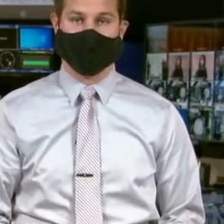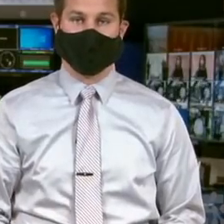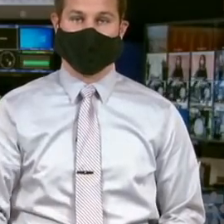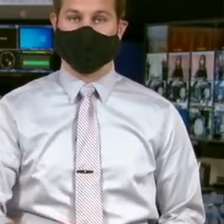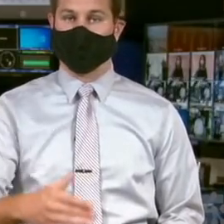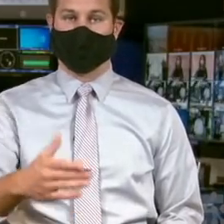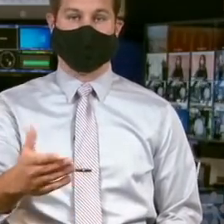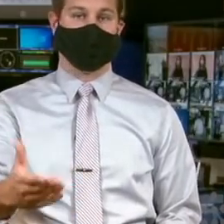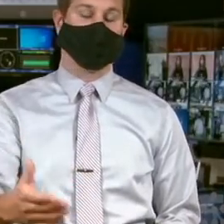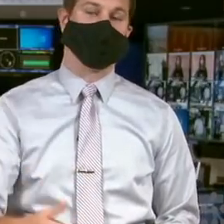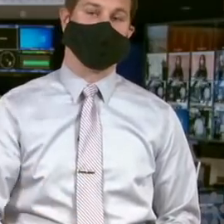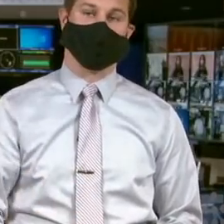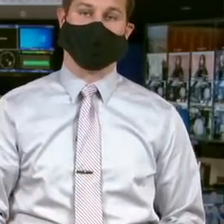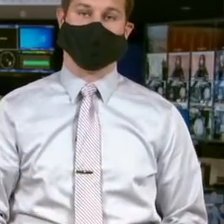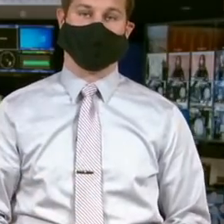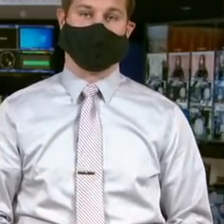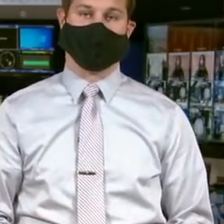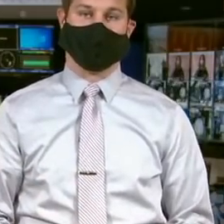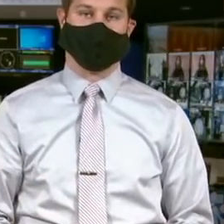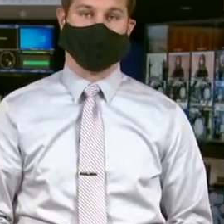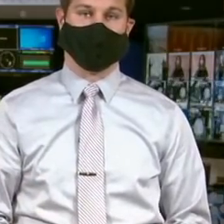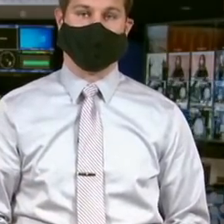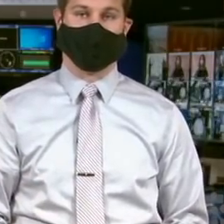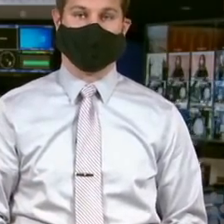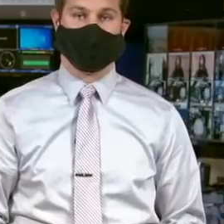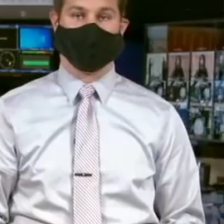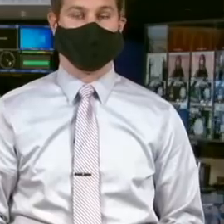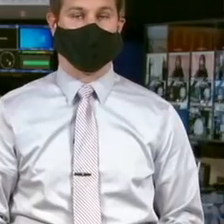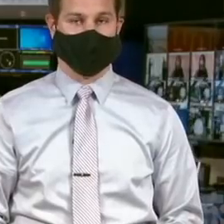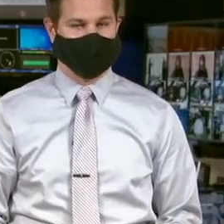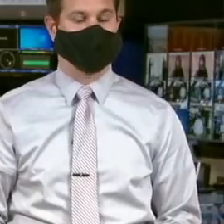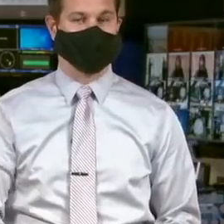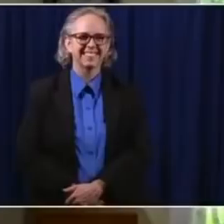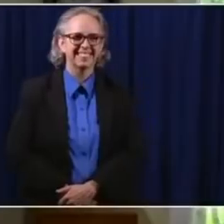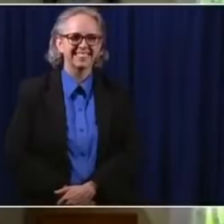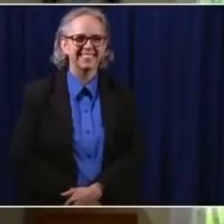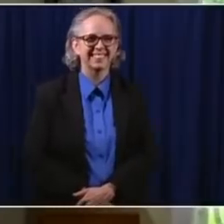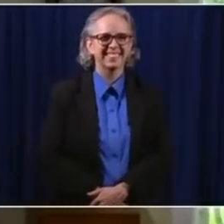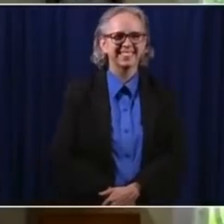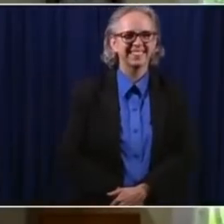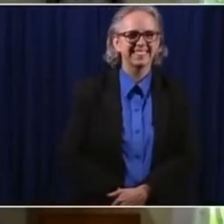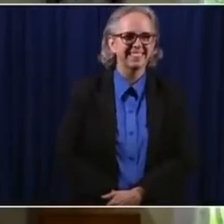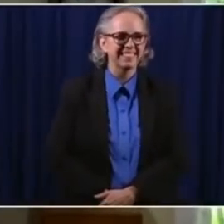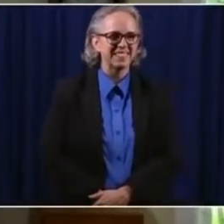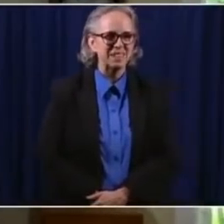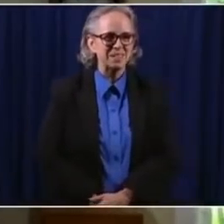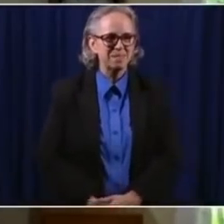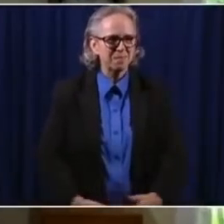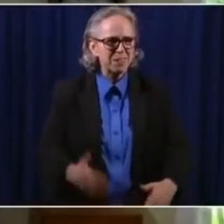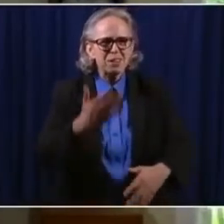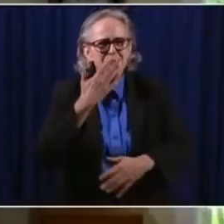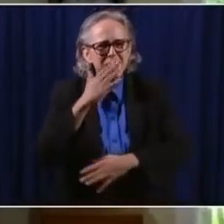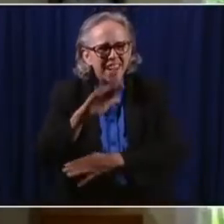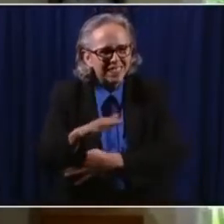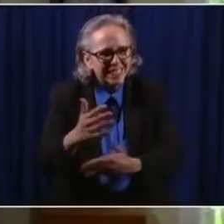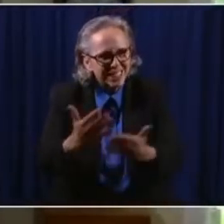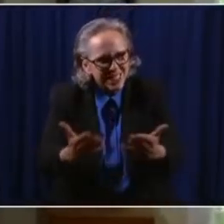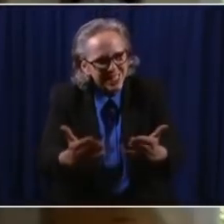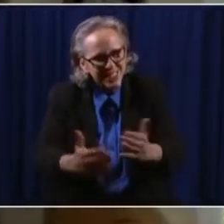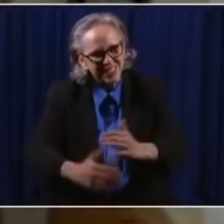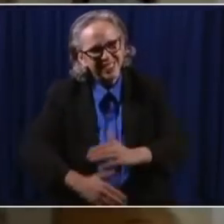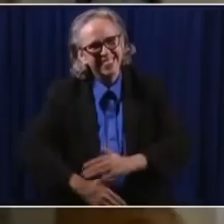when he goes to bed at night, he thinks about those people the state has lost to COVID-19. So he may mention getting close to that milestone.